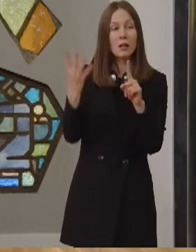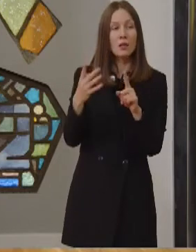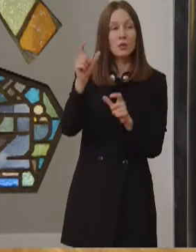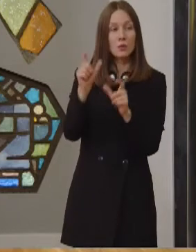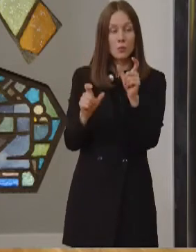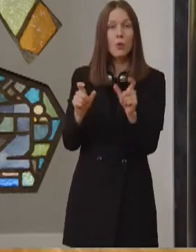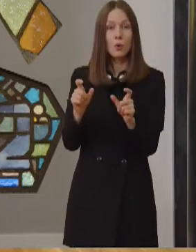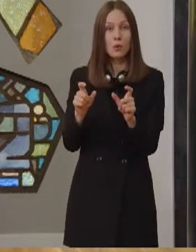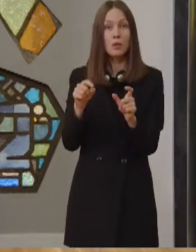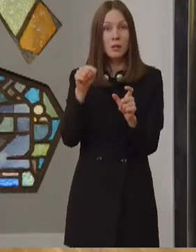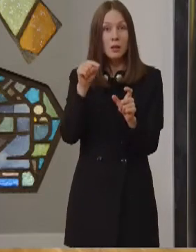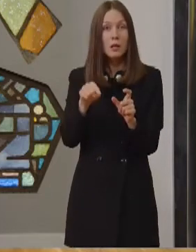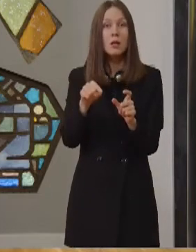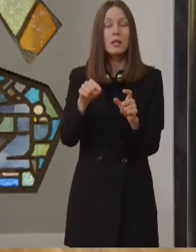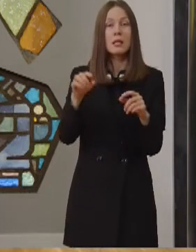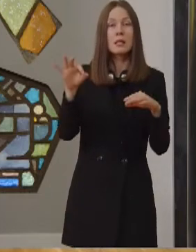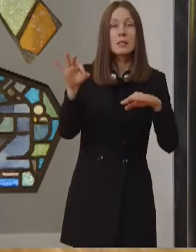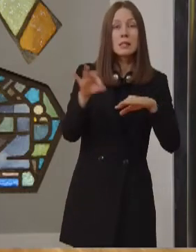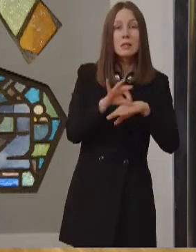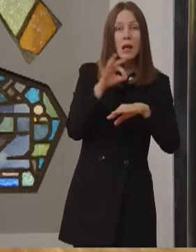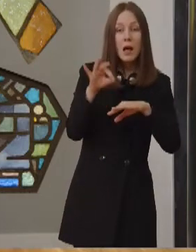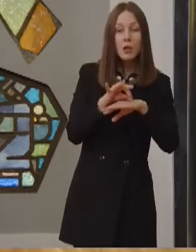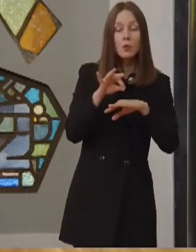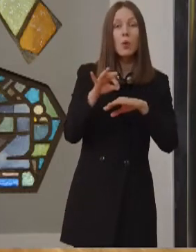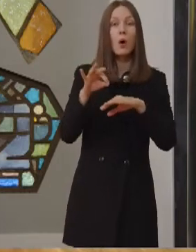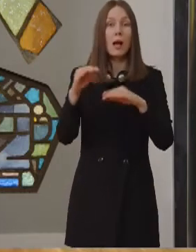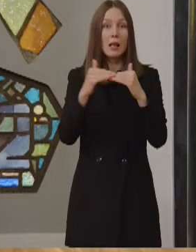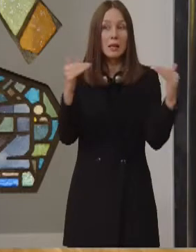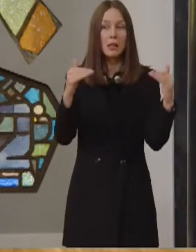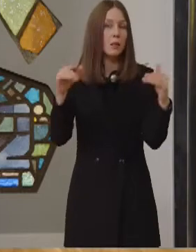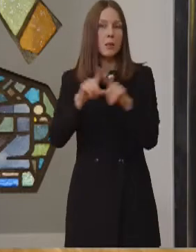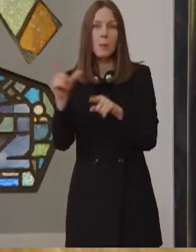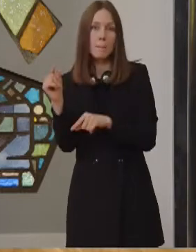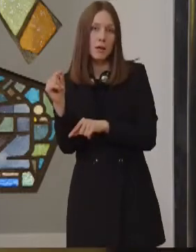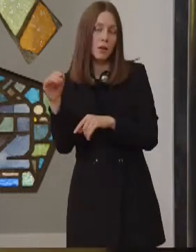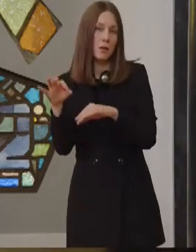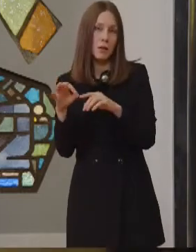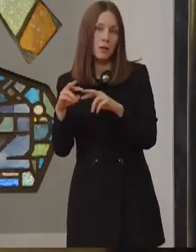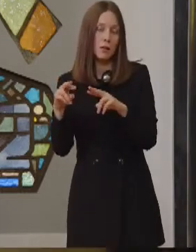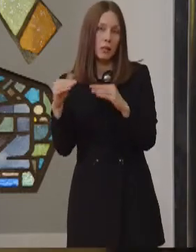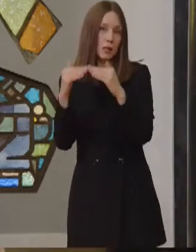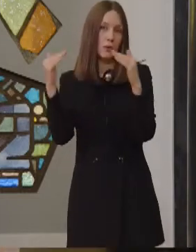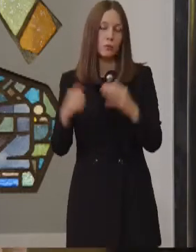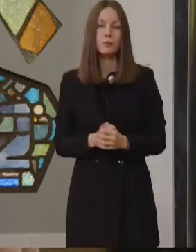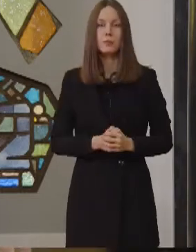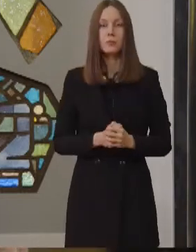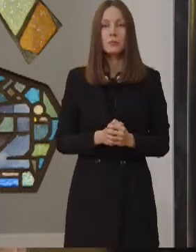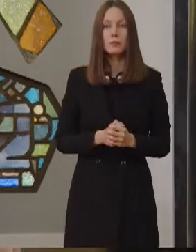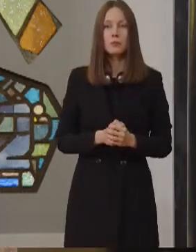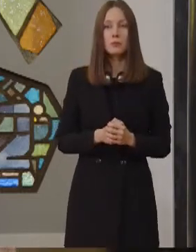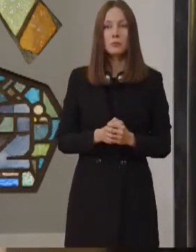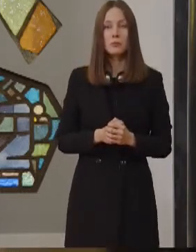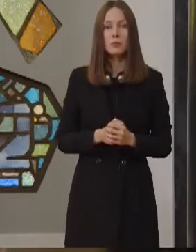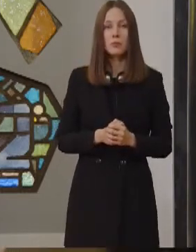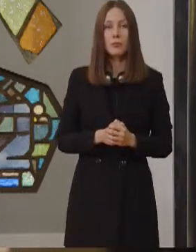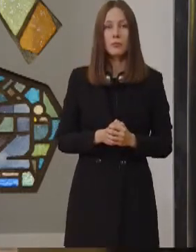the most progressive laws on LGBTQ persons, including the equality of marriage. I have a question to